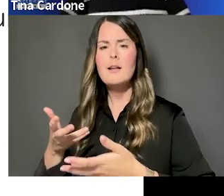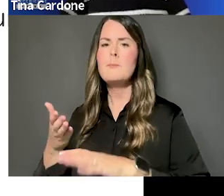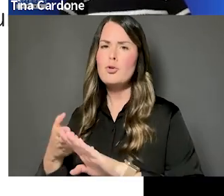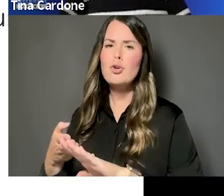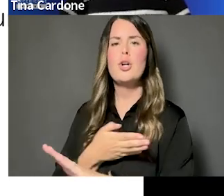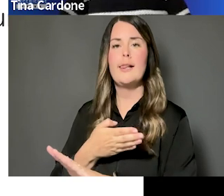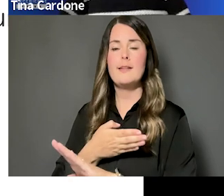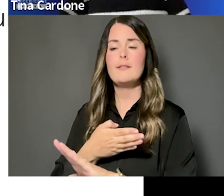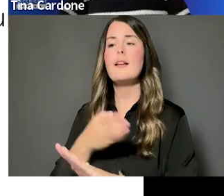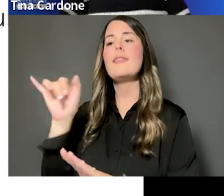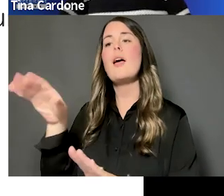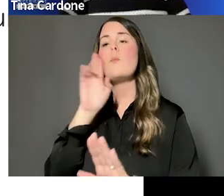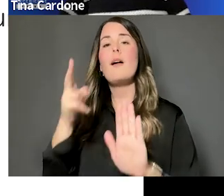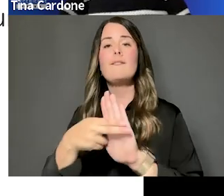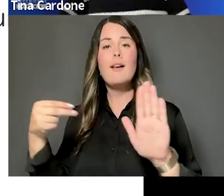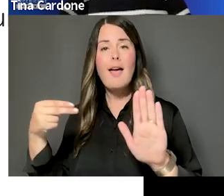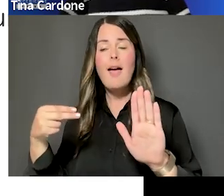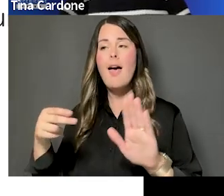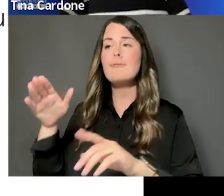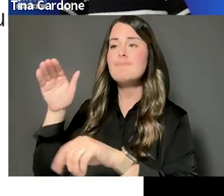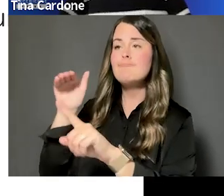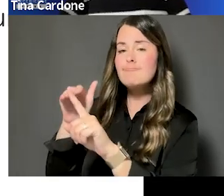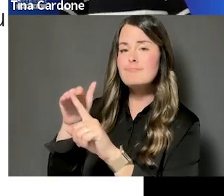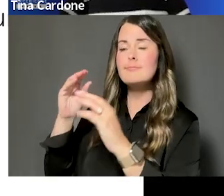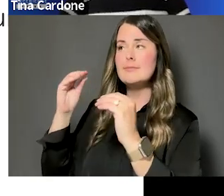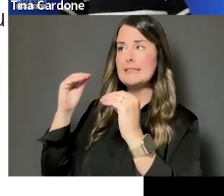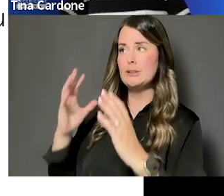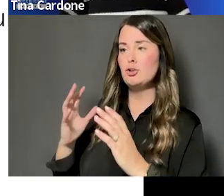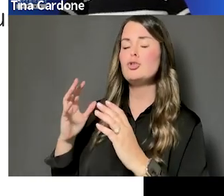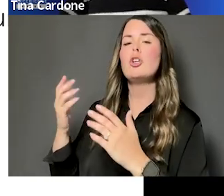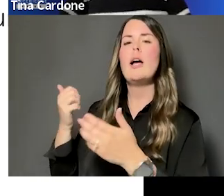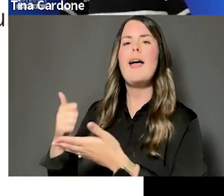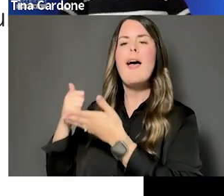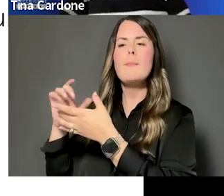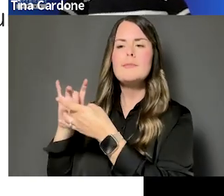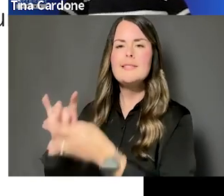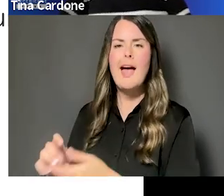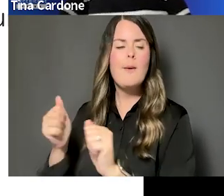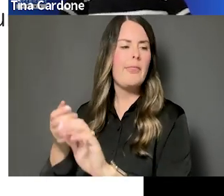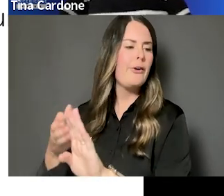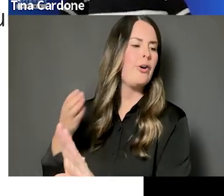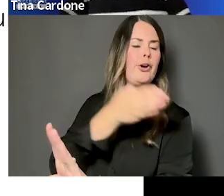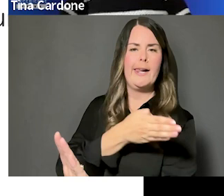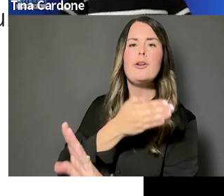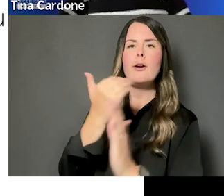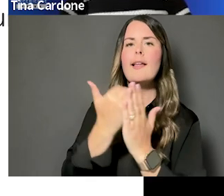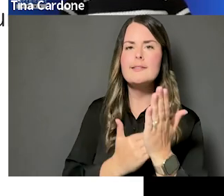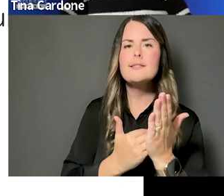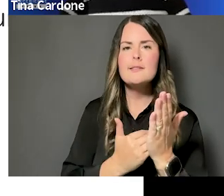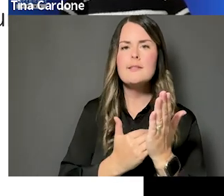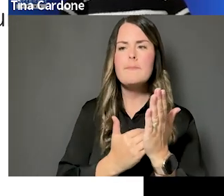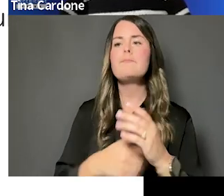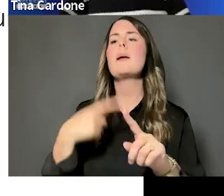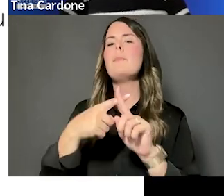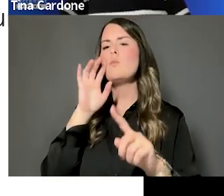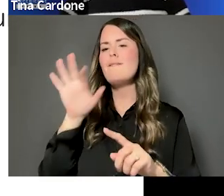on. Each one is flagged in the lesson narrative, giving teachers a heads up and helping tie the work to earlier lessons. You'll also